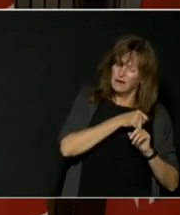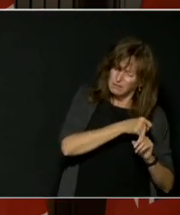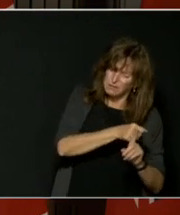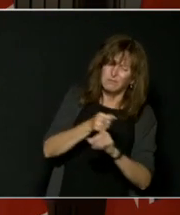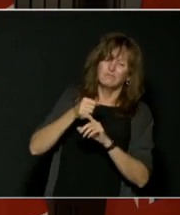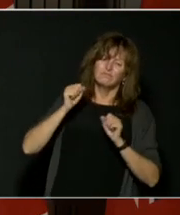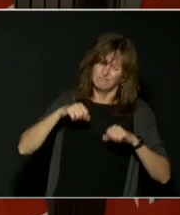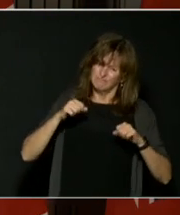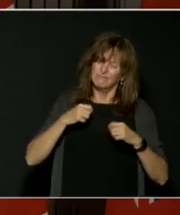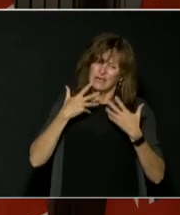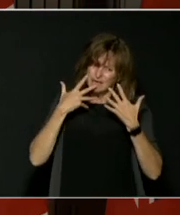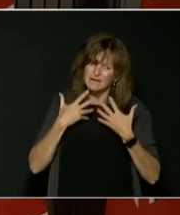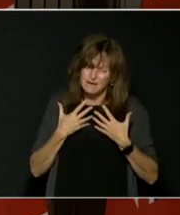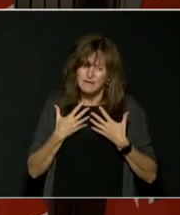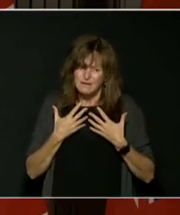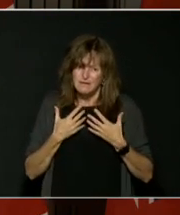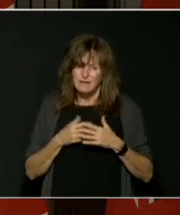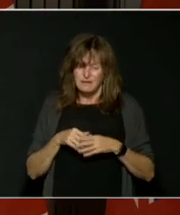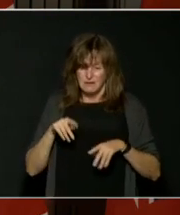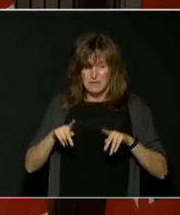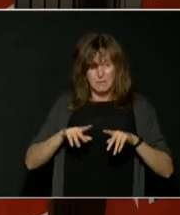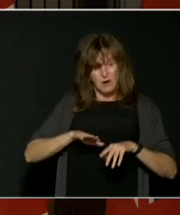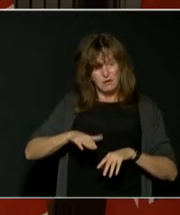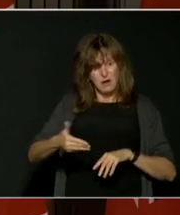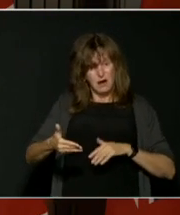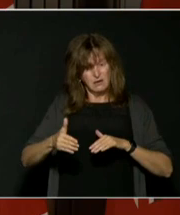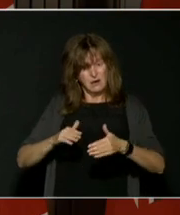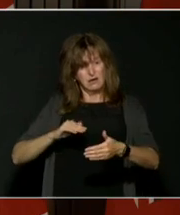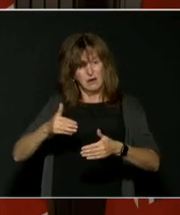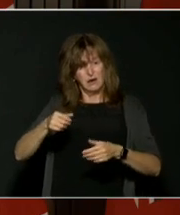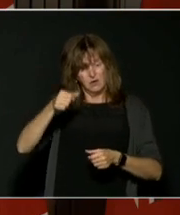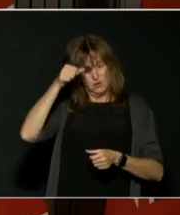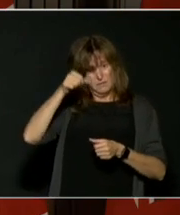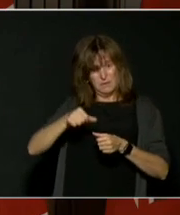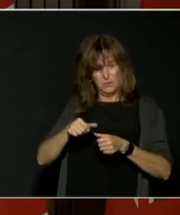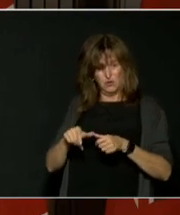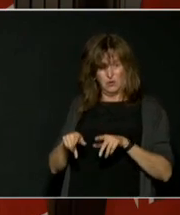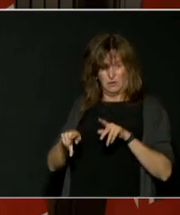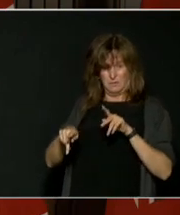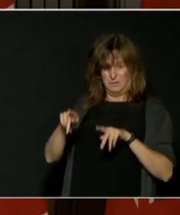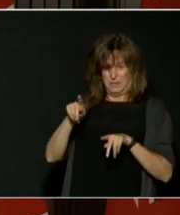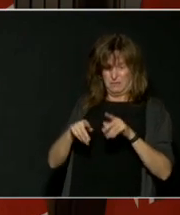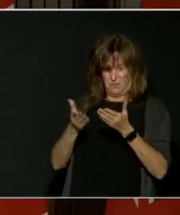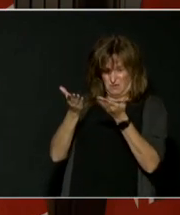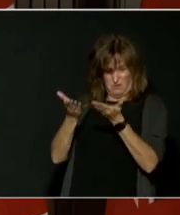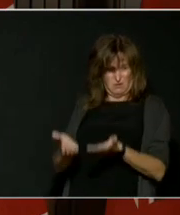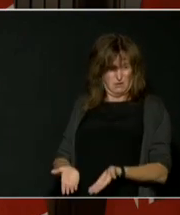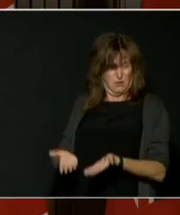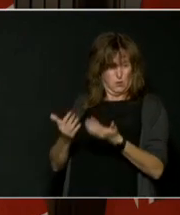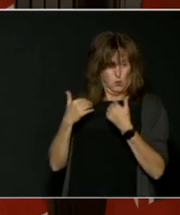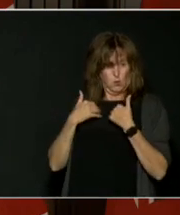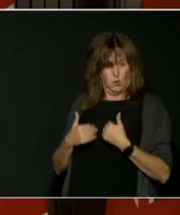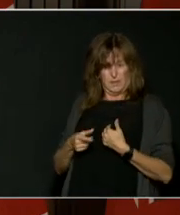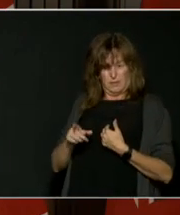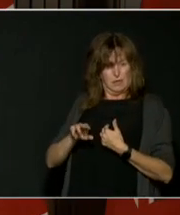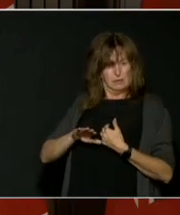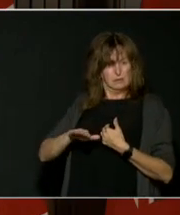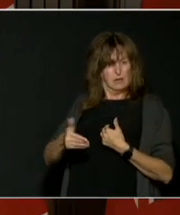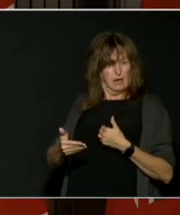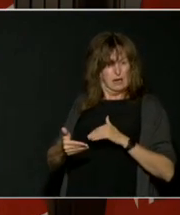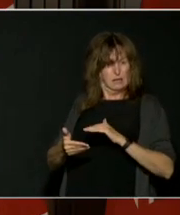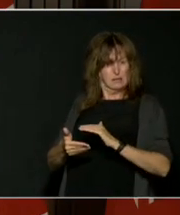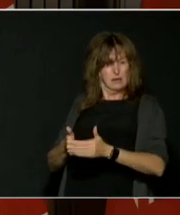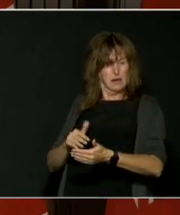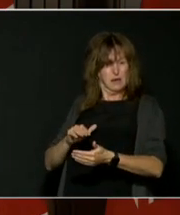and when we talk about this, these are individuals, and everybody needs to remember this is one person that's dying, and the number is overwhelming, but these are